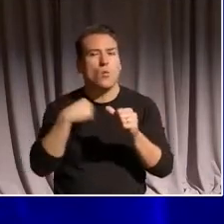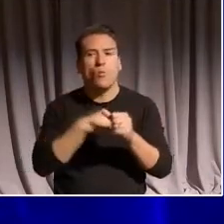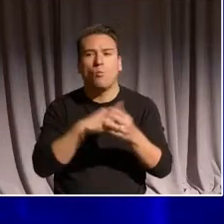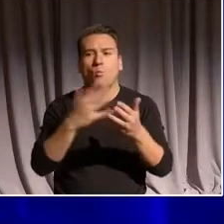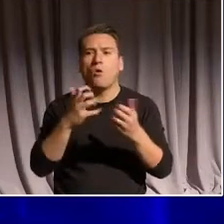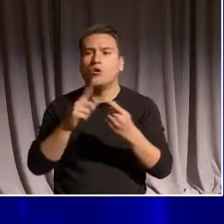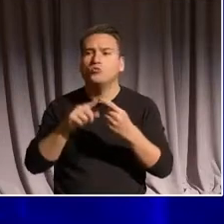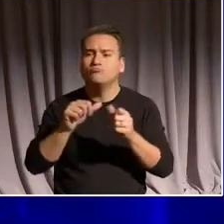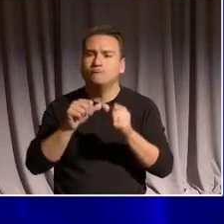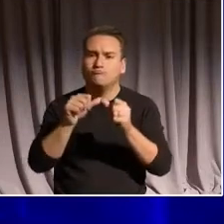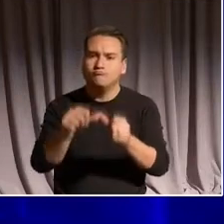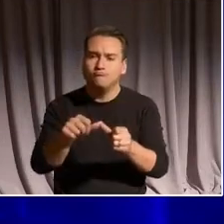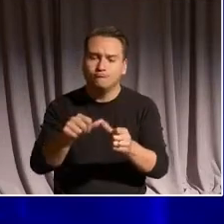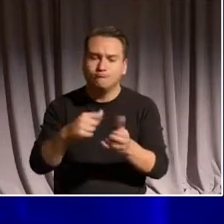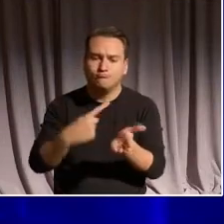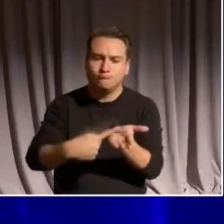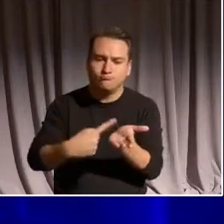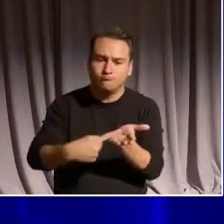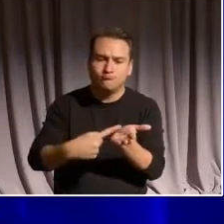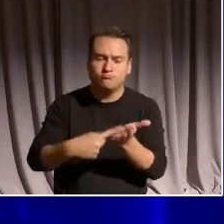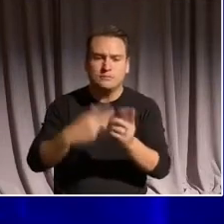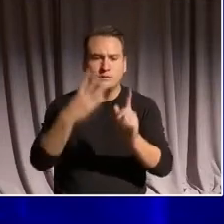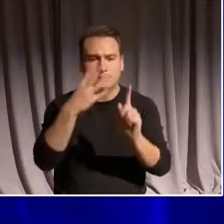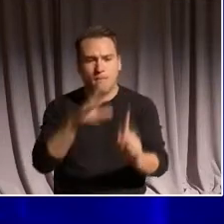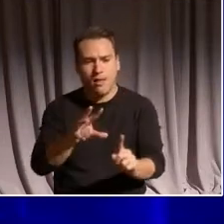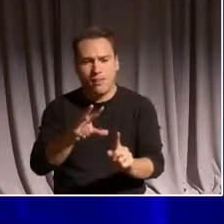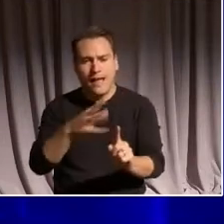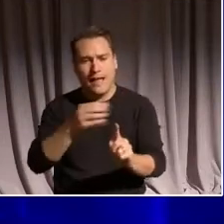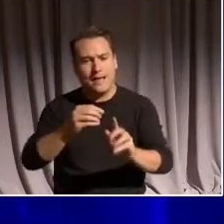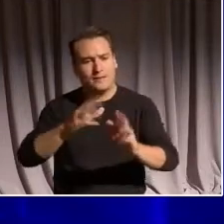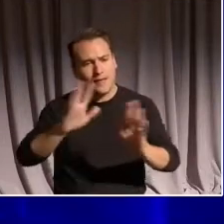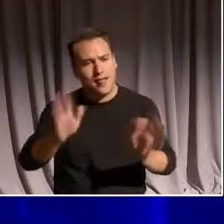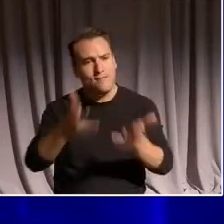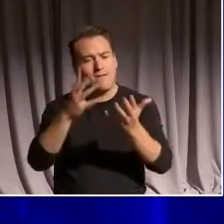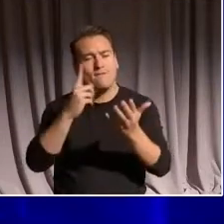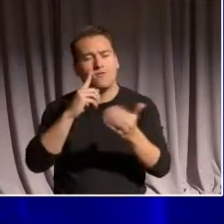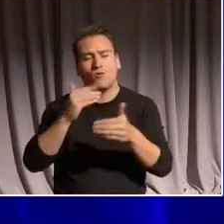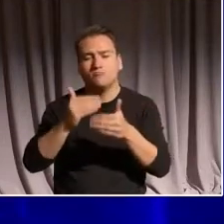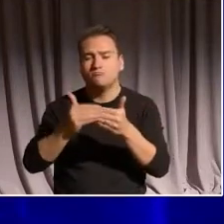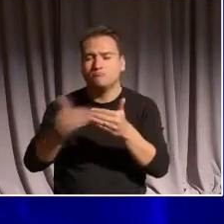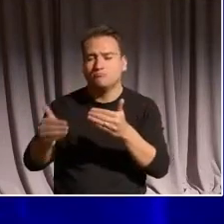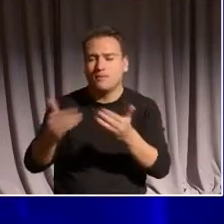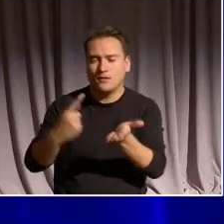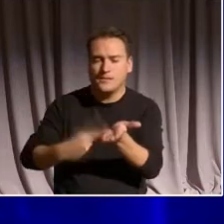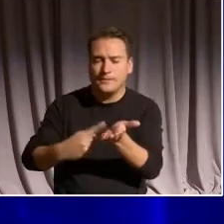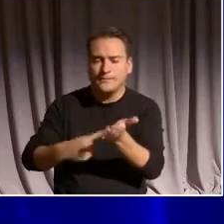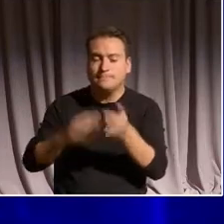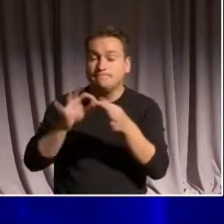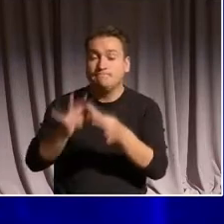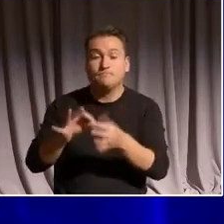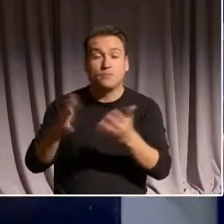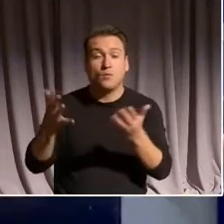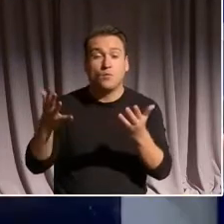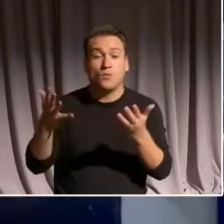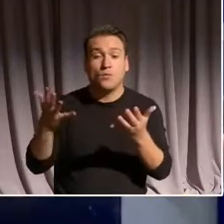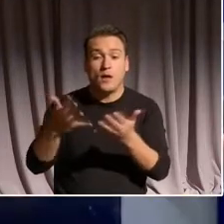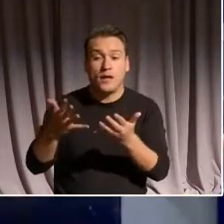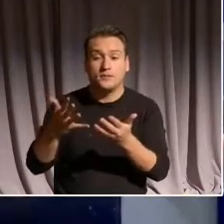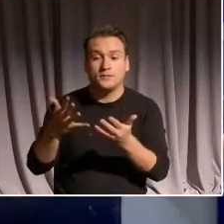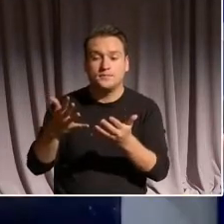further spotlight, elevate in future conversations is the work of Aging and